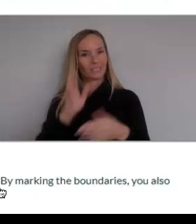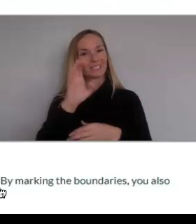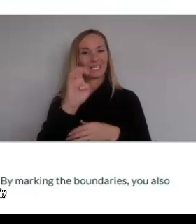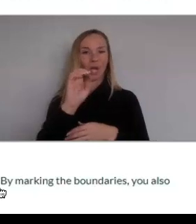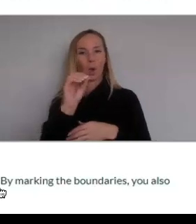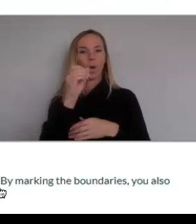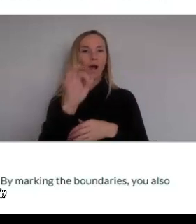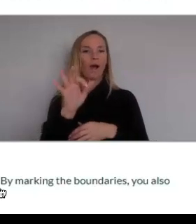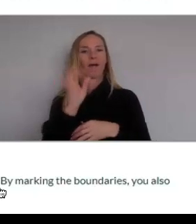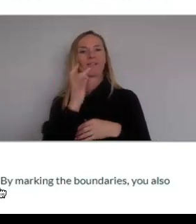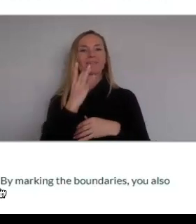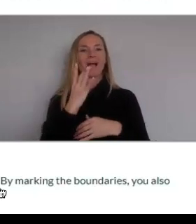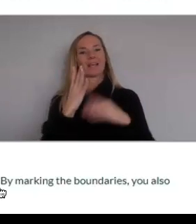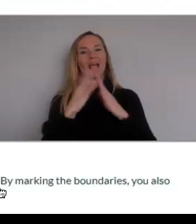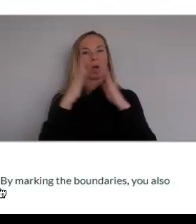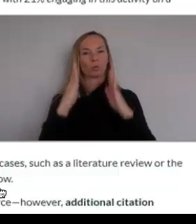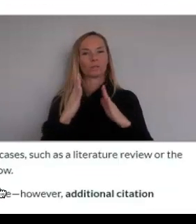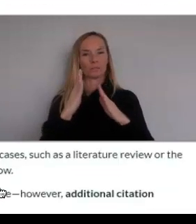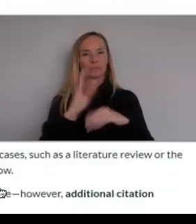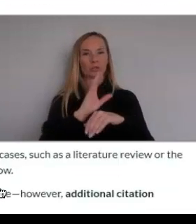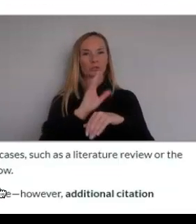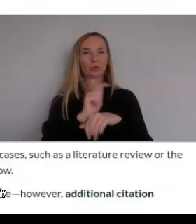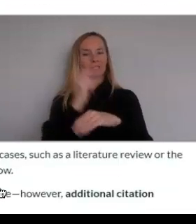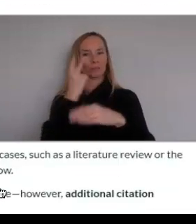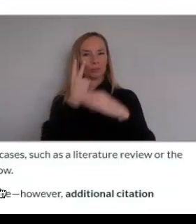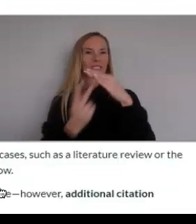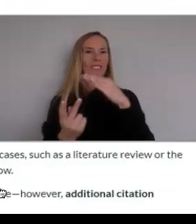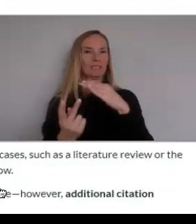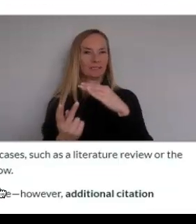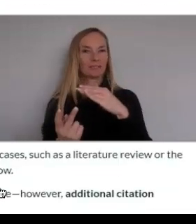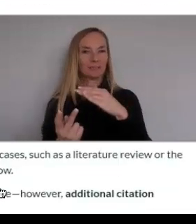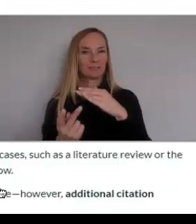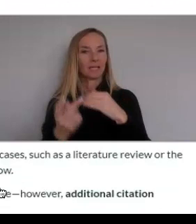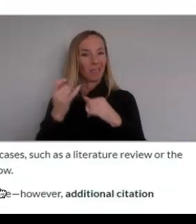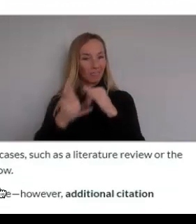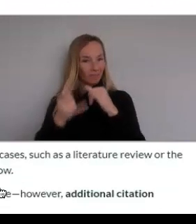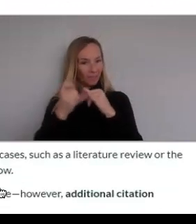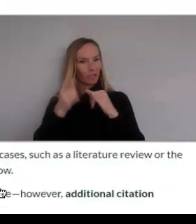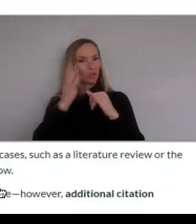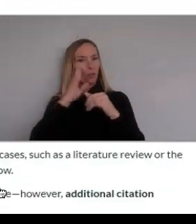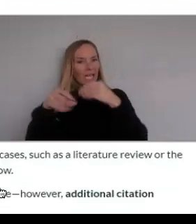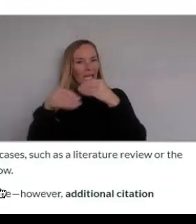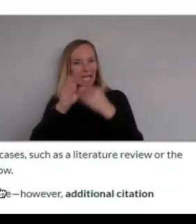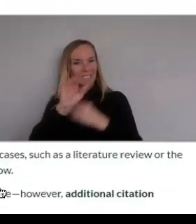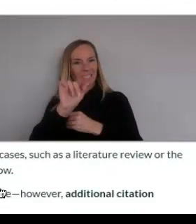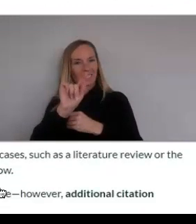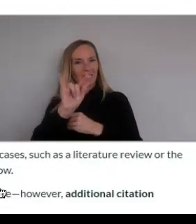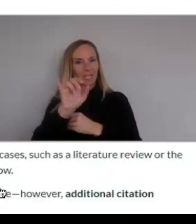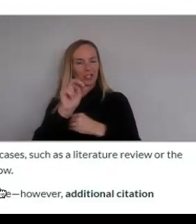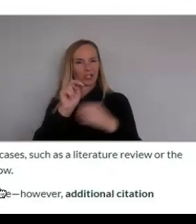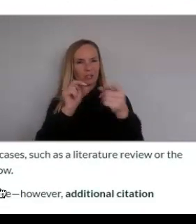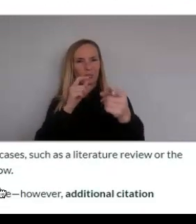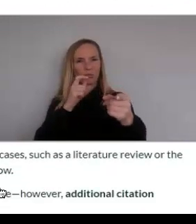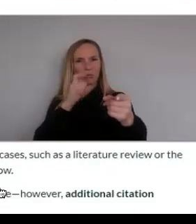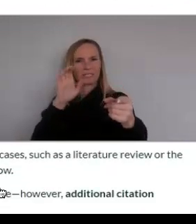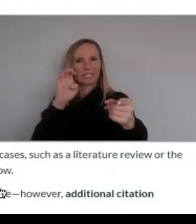of Lighthouse predicts, right? And then at the end of this, you would put a citation, because I don't know who the